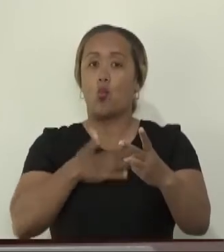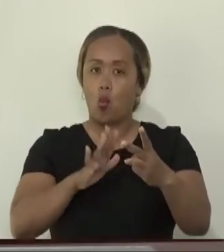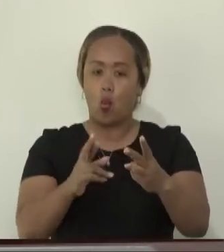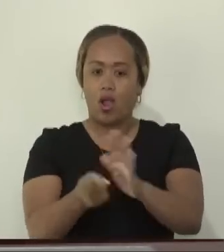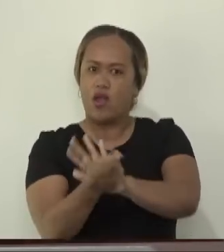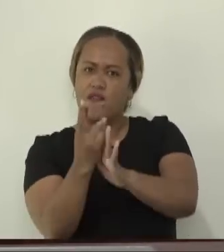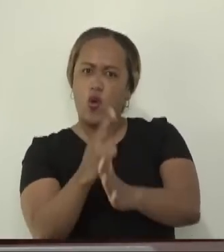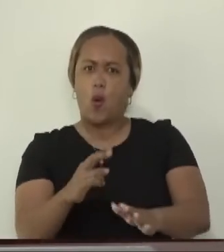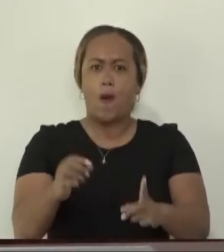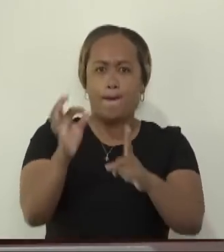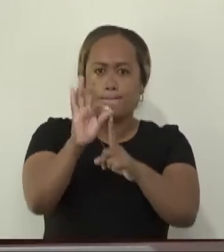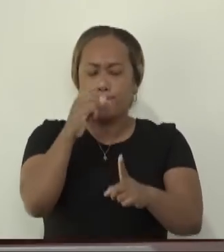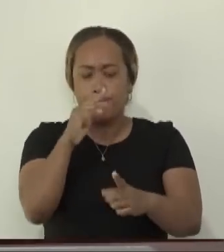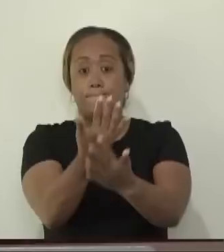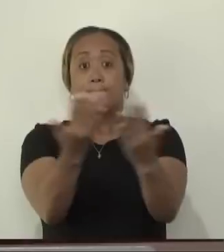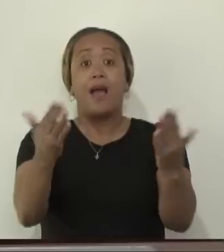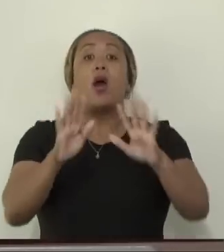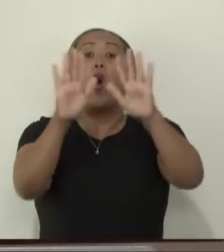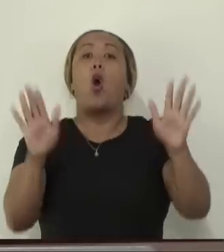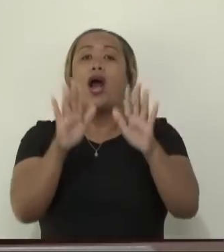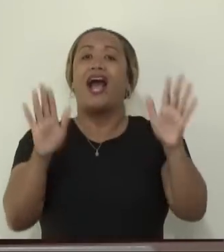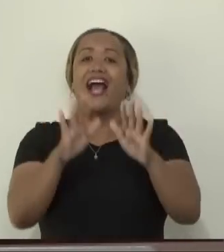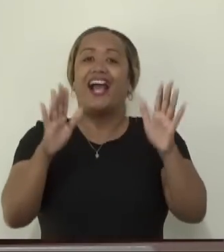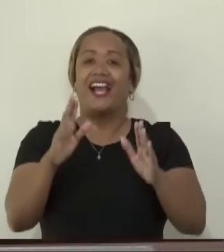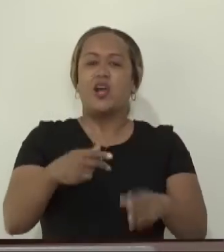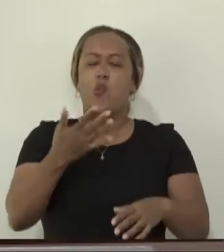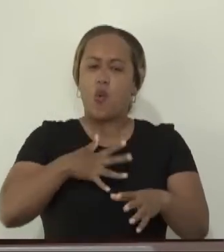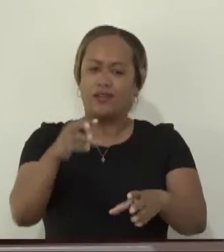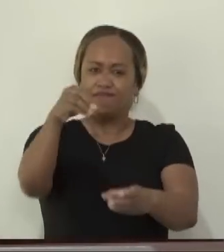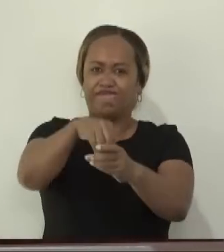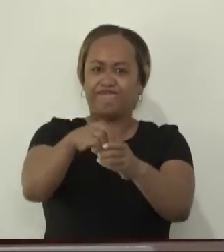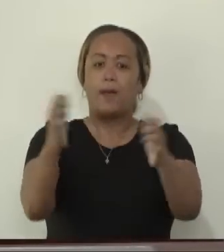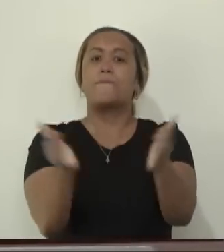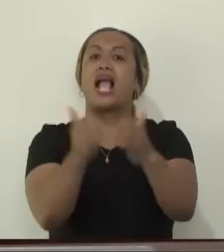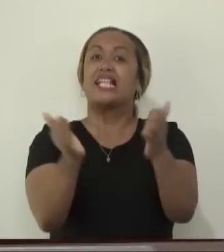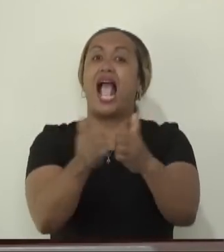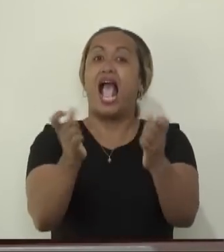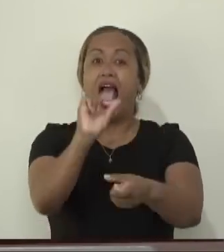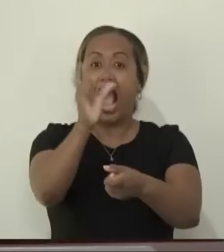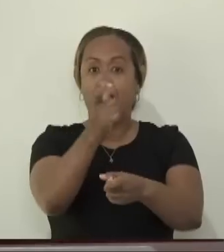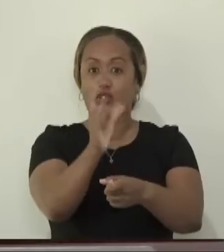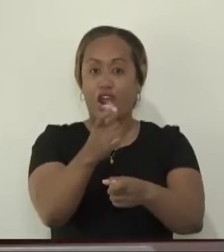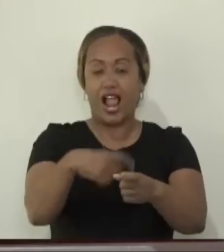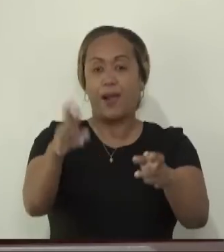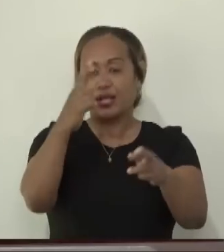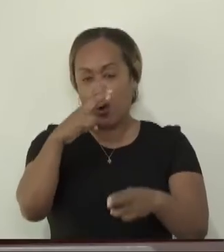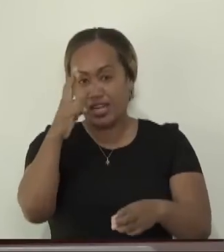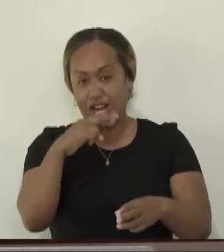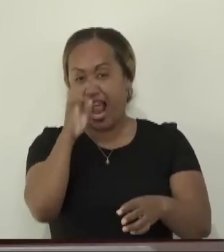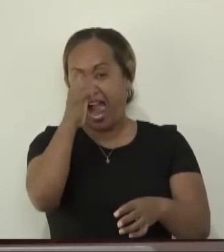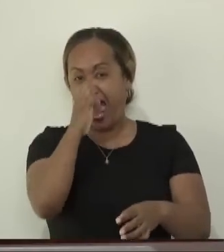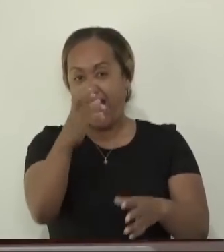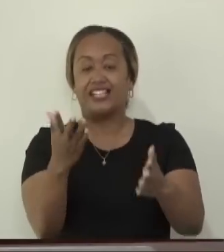public holidays to truly reflect our multicultural and multiracial society.